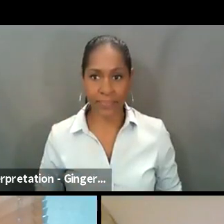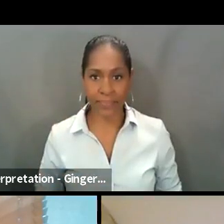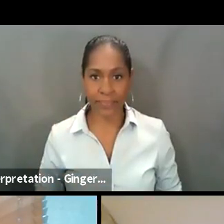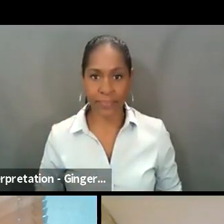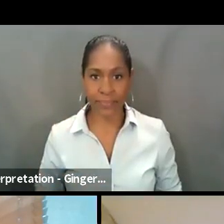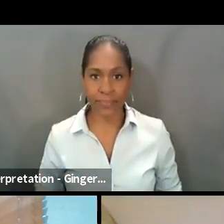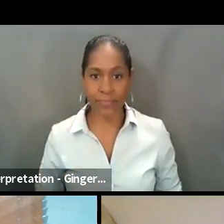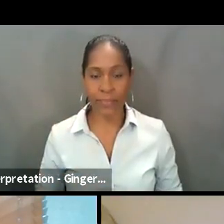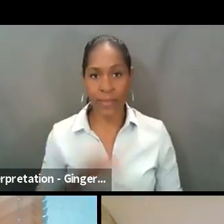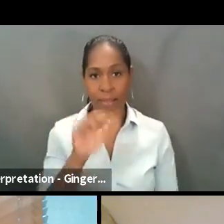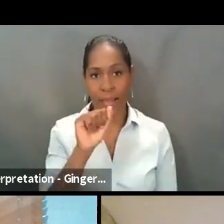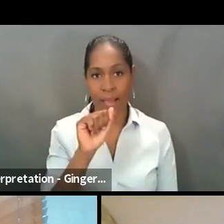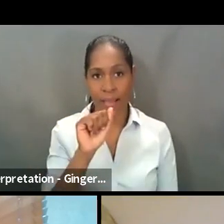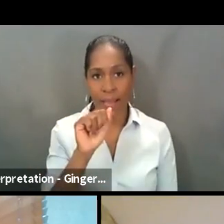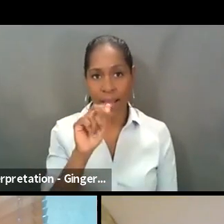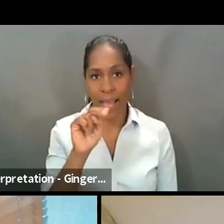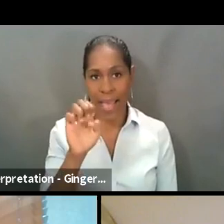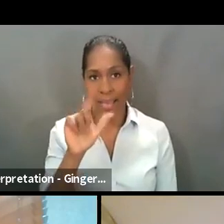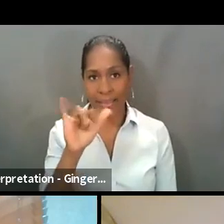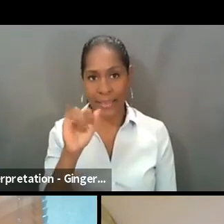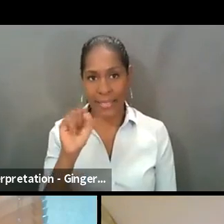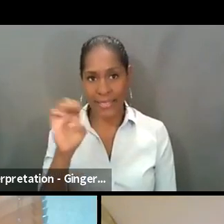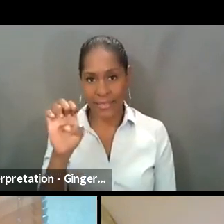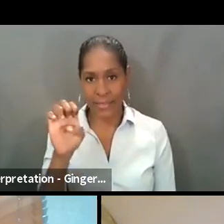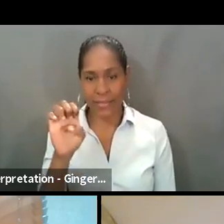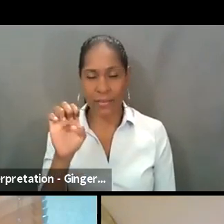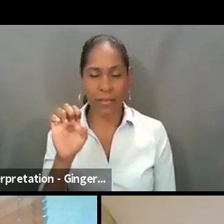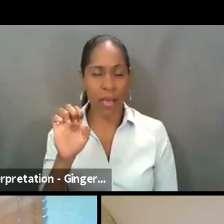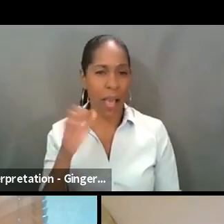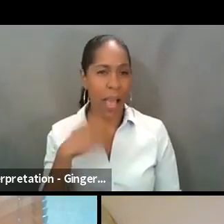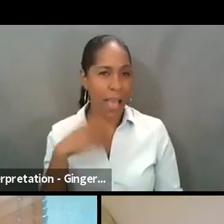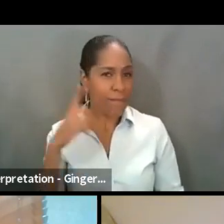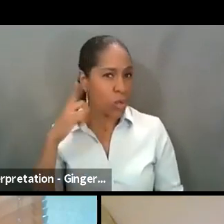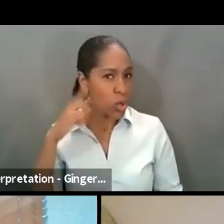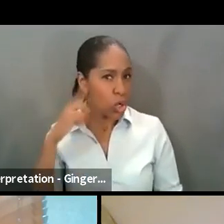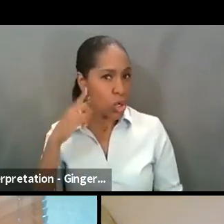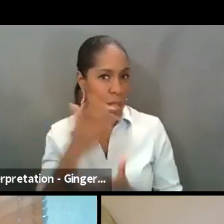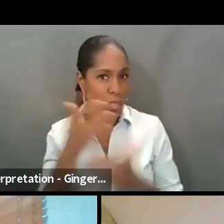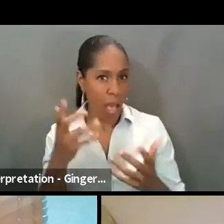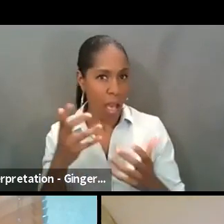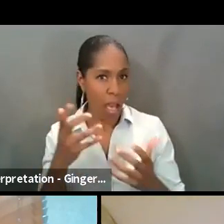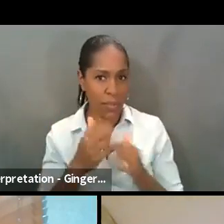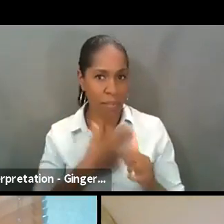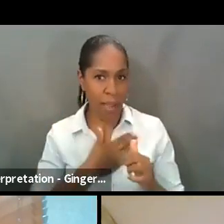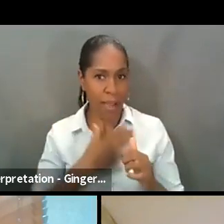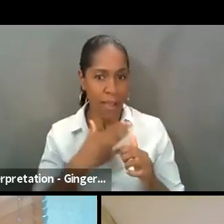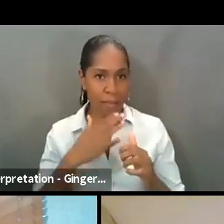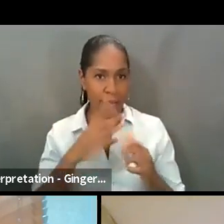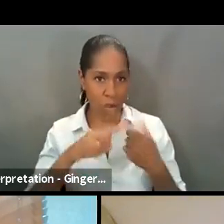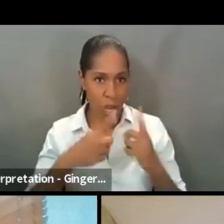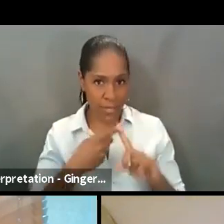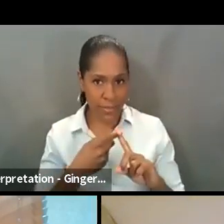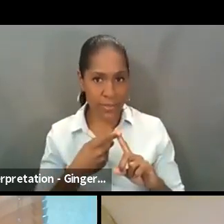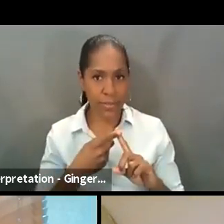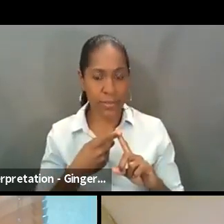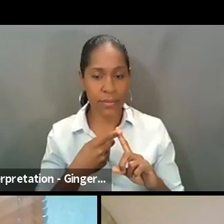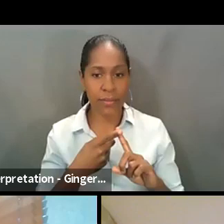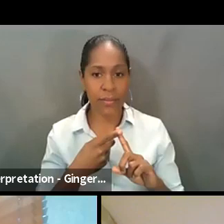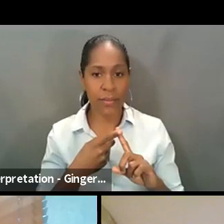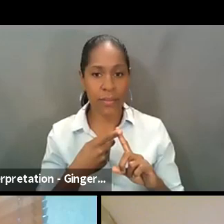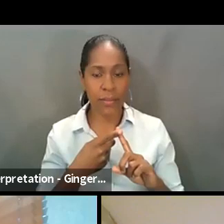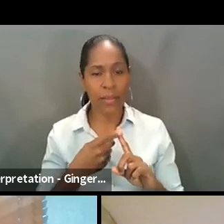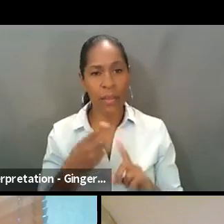And the only thing that I would add is a conversation that I've heard a lot in my circles, which is, I think I've already